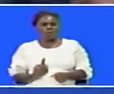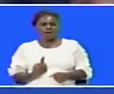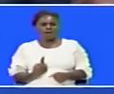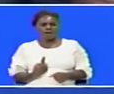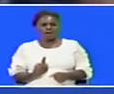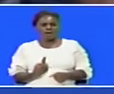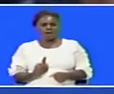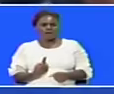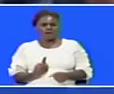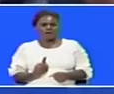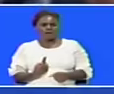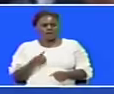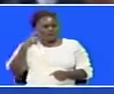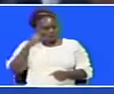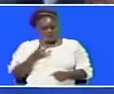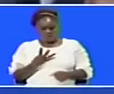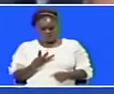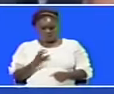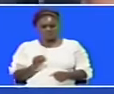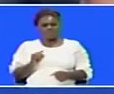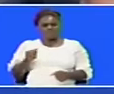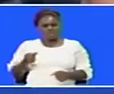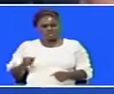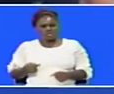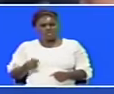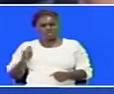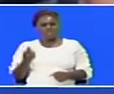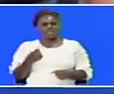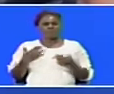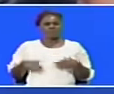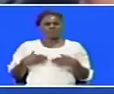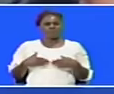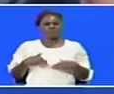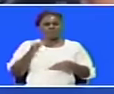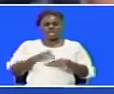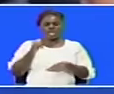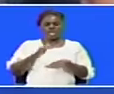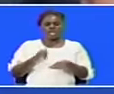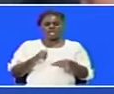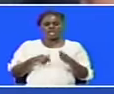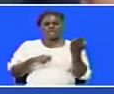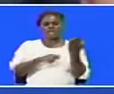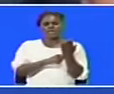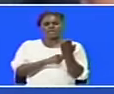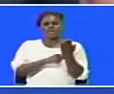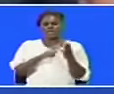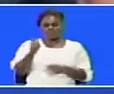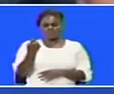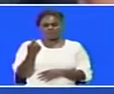one home for 40 million Kenyans, a home called Kenya. And